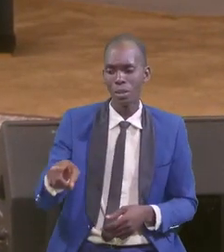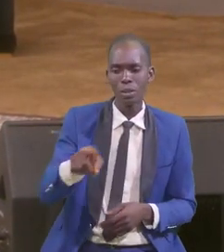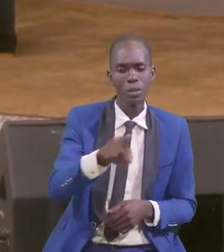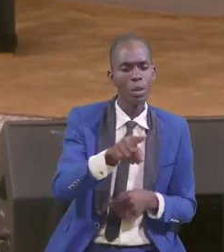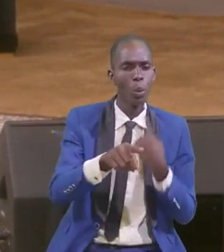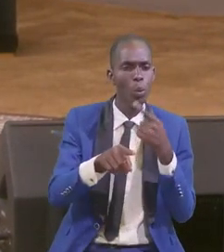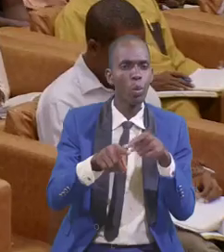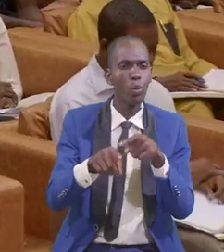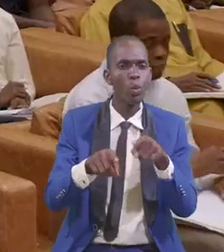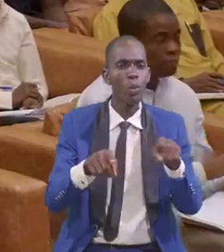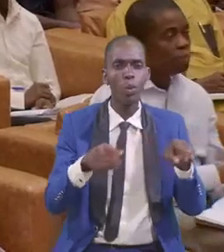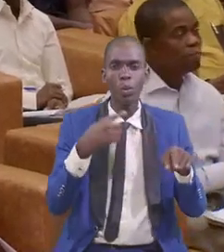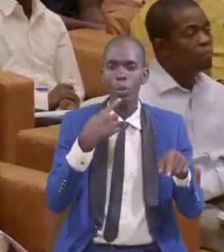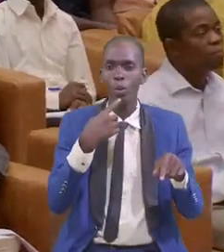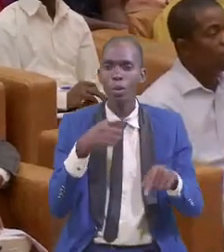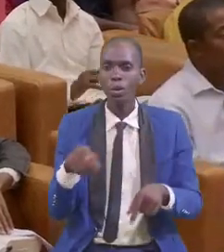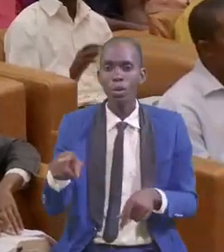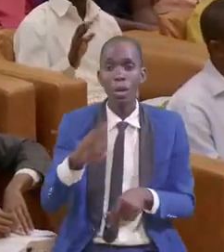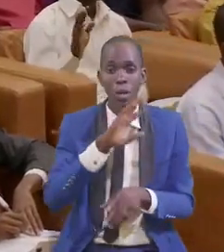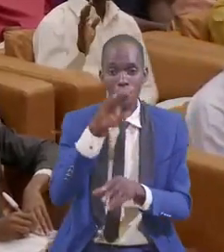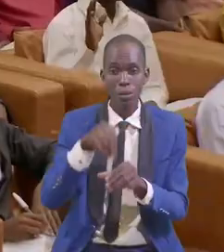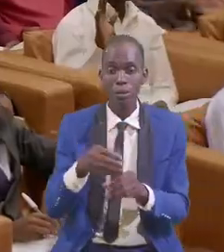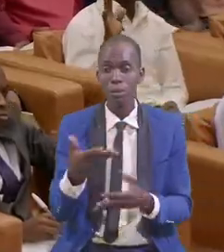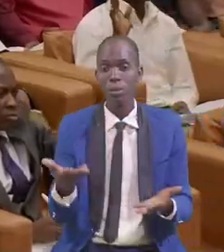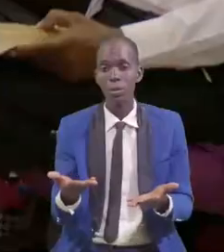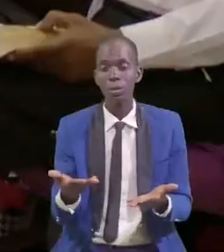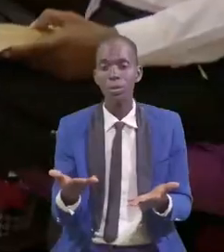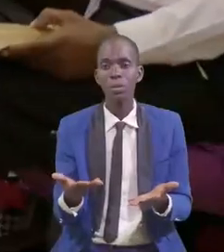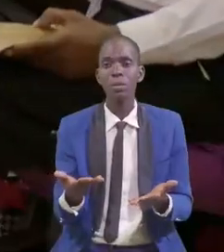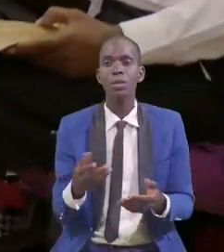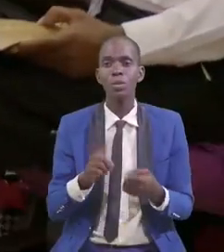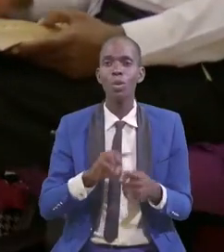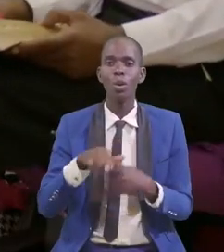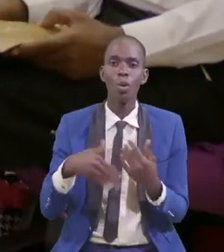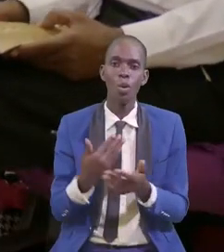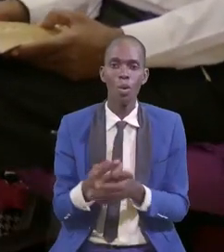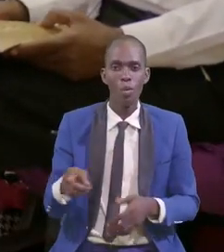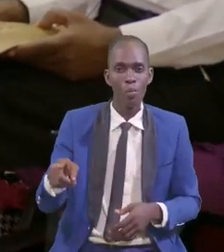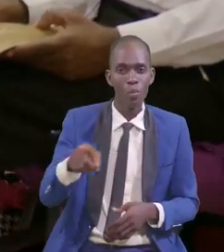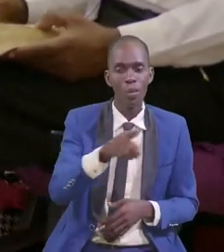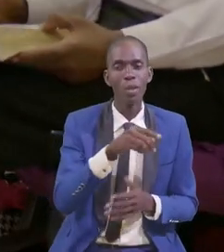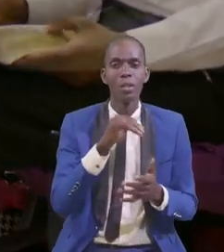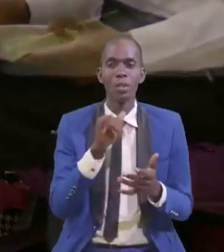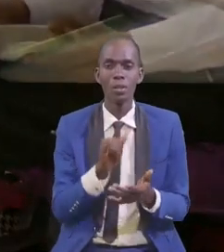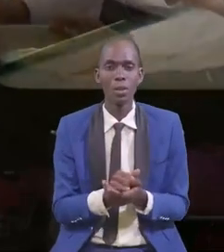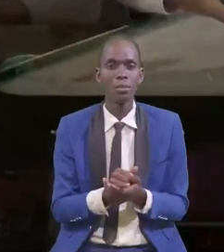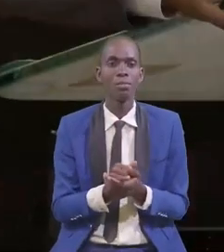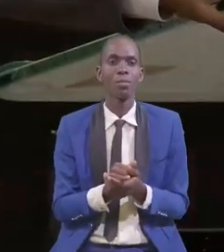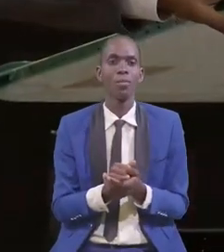there tonight? I said, are we there tonight? And to all them, that love